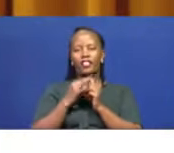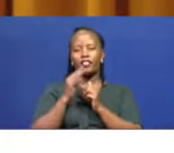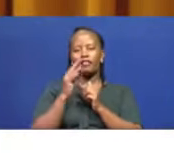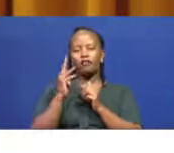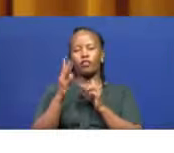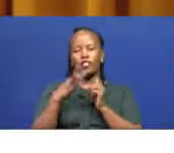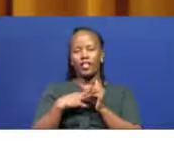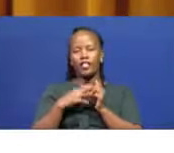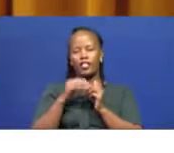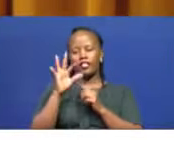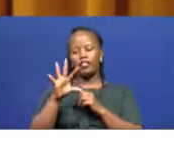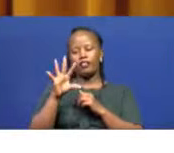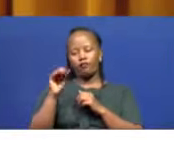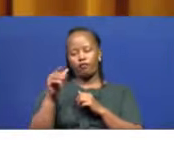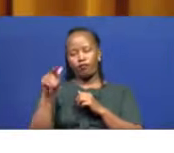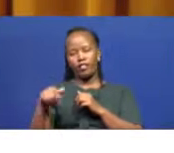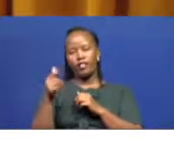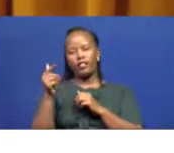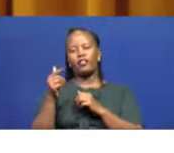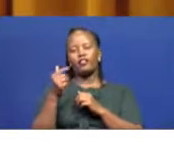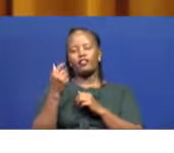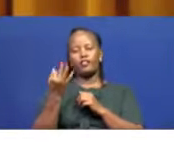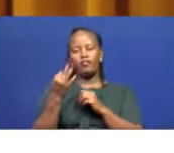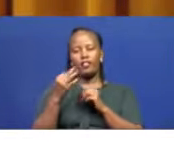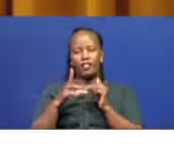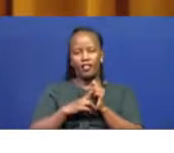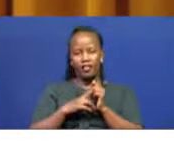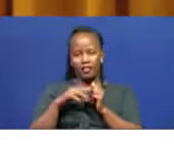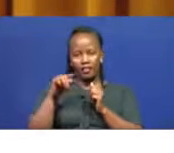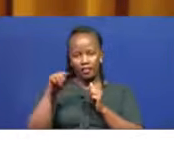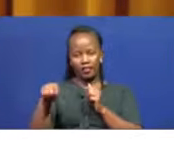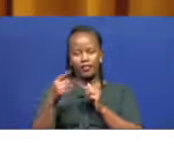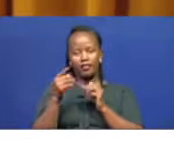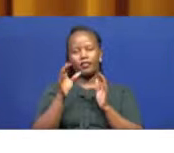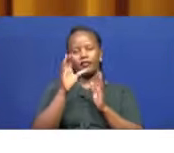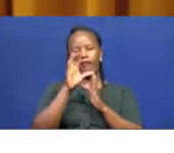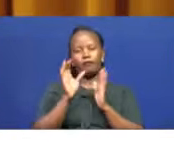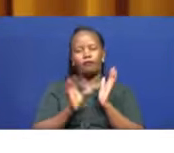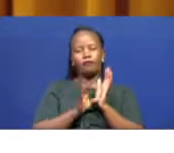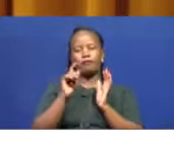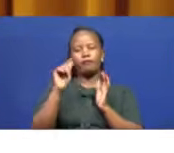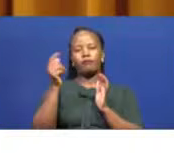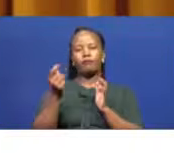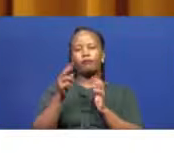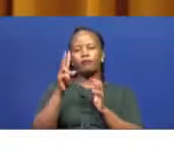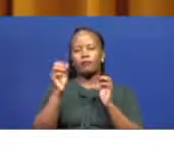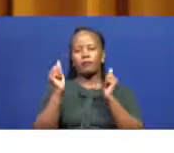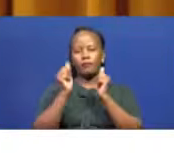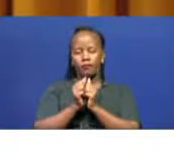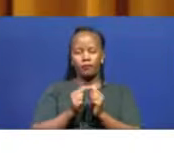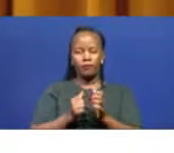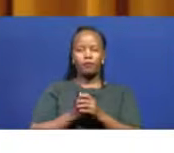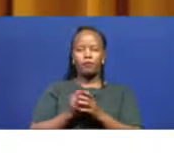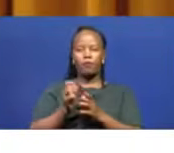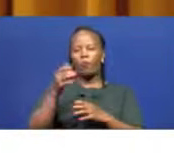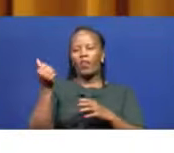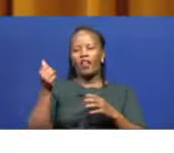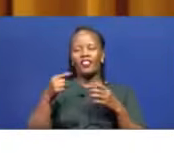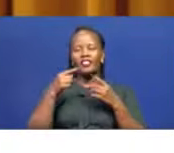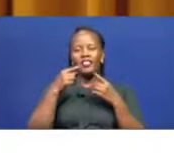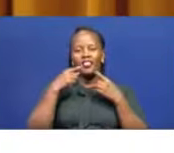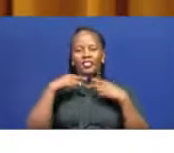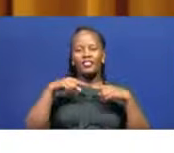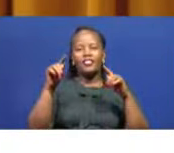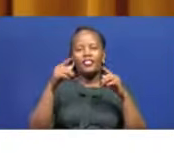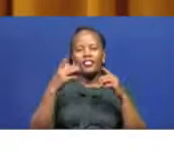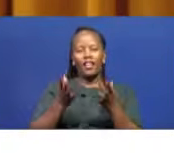50, 73, and 75 of the Constitution of Kenya 2010. E, a declaration that the impeachment motion